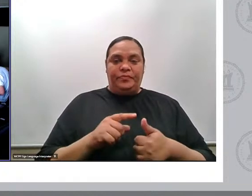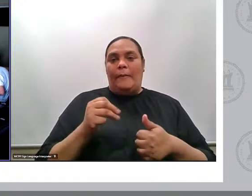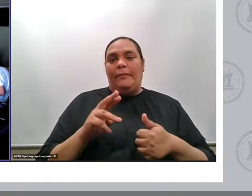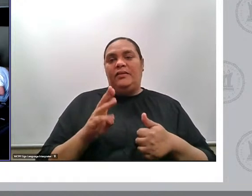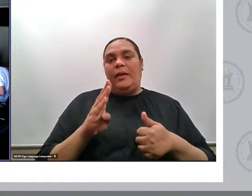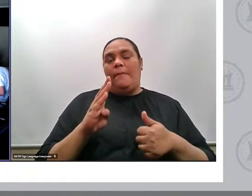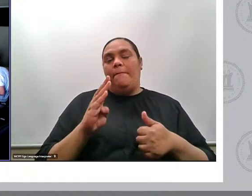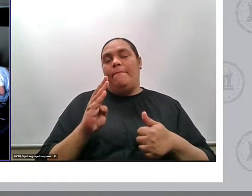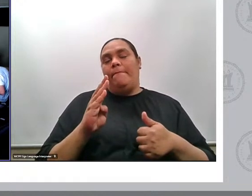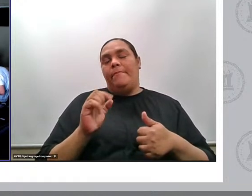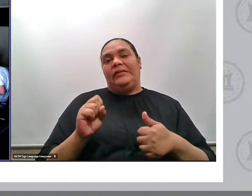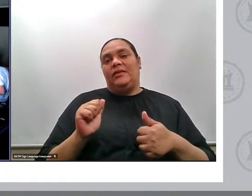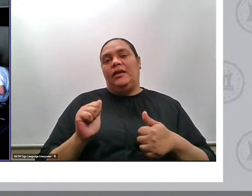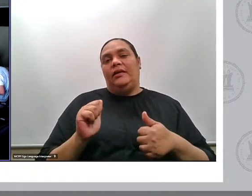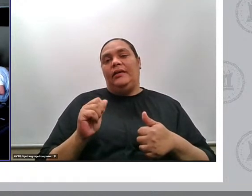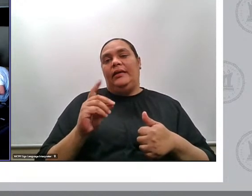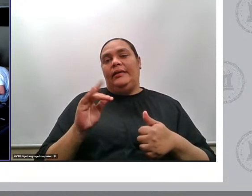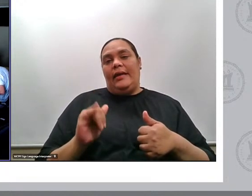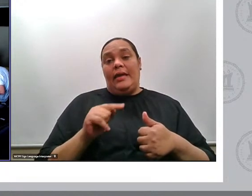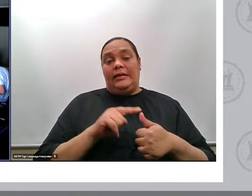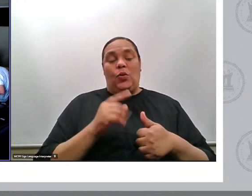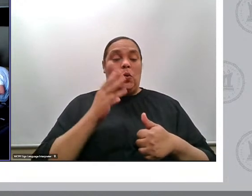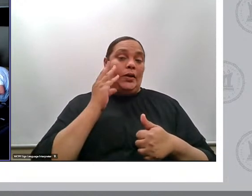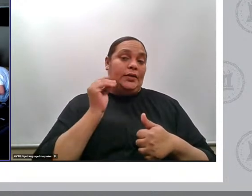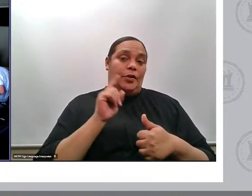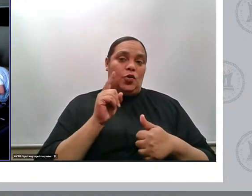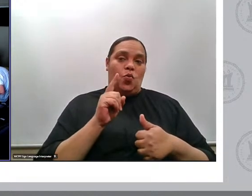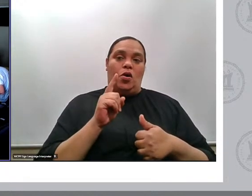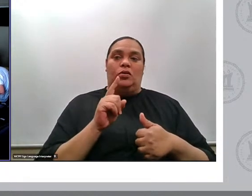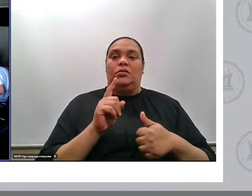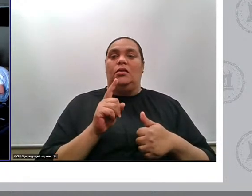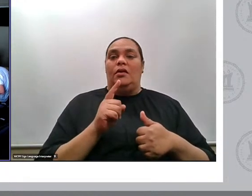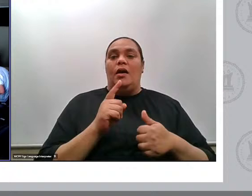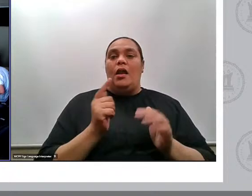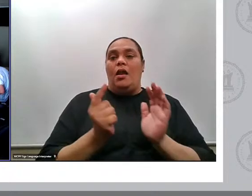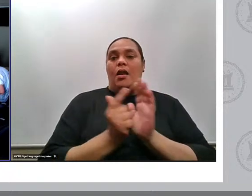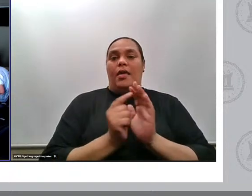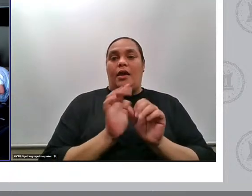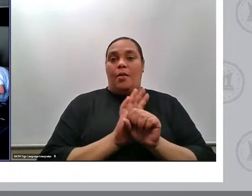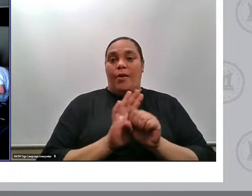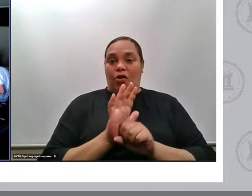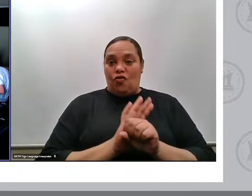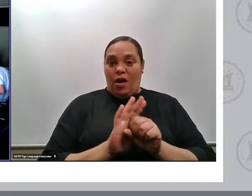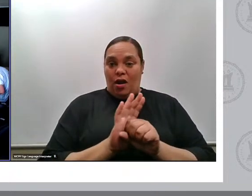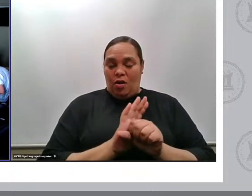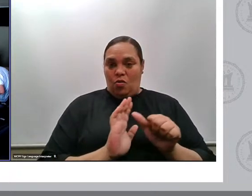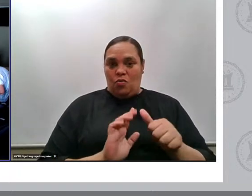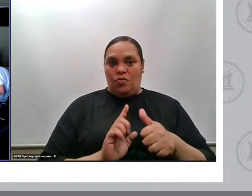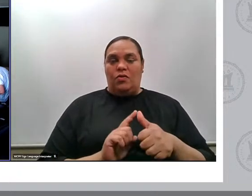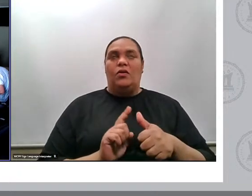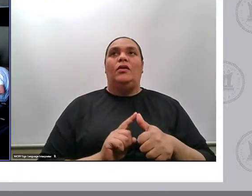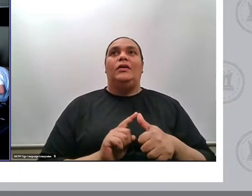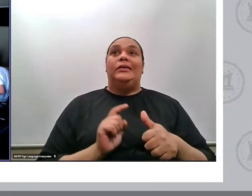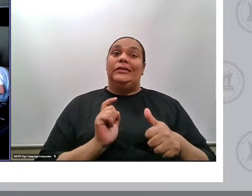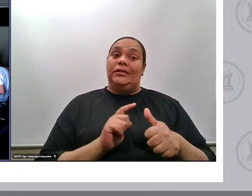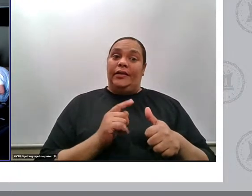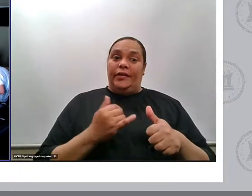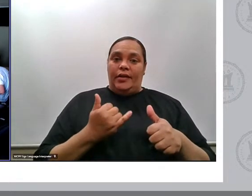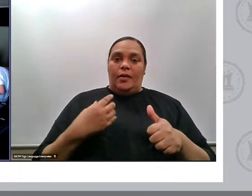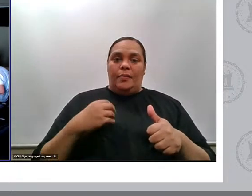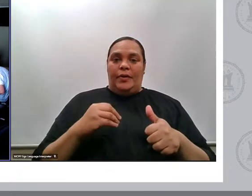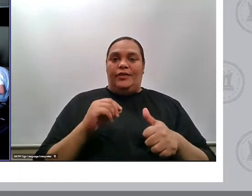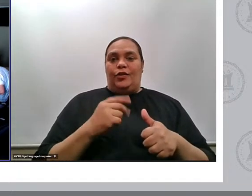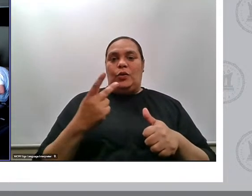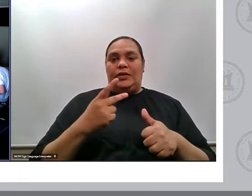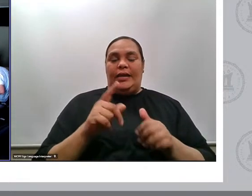Bassadeh, his experience is in terms of a legal background, and he is currently busy with his 2nd